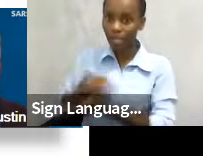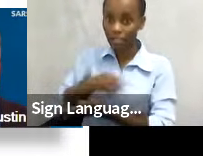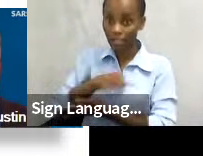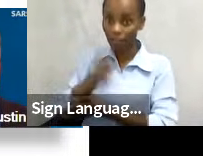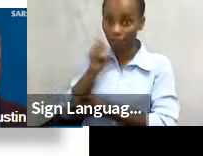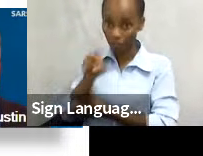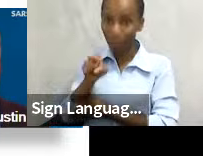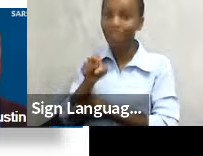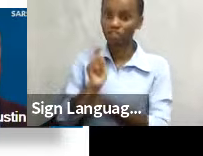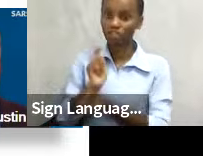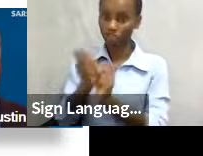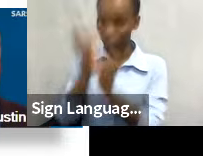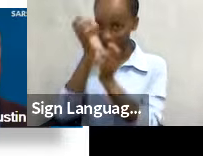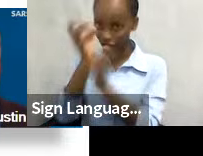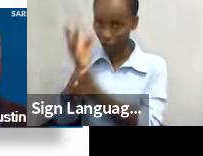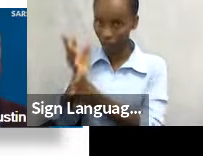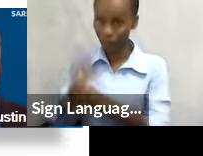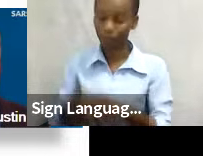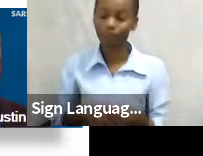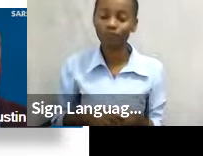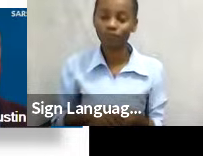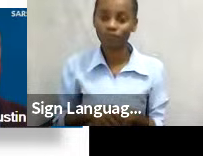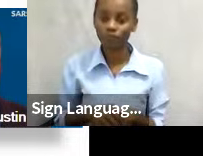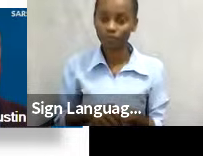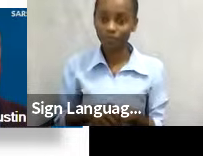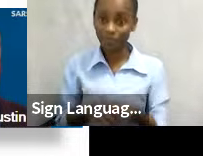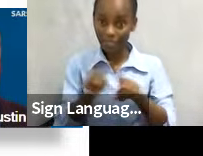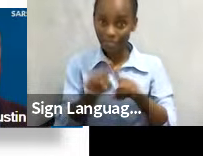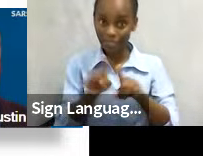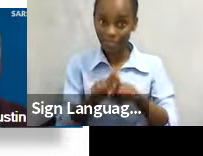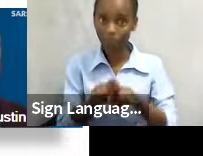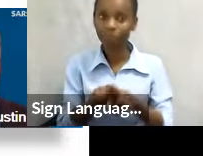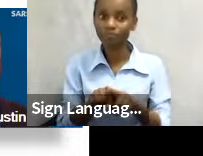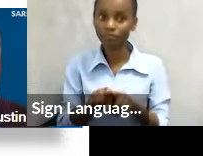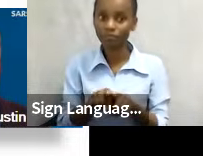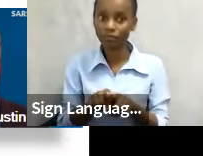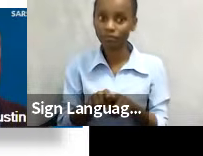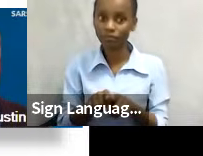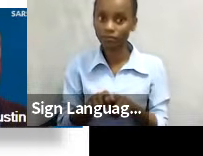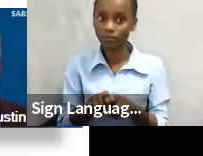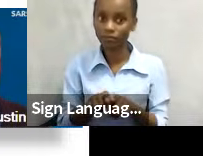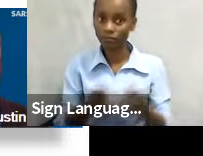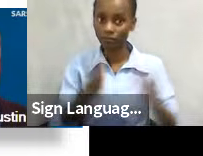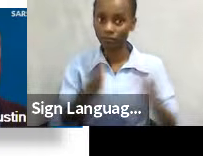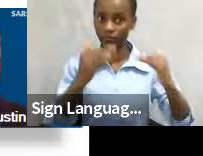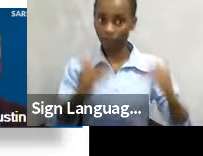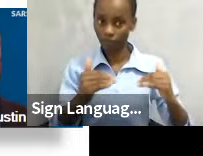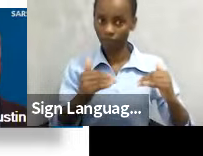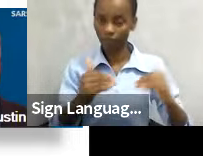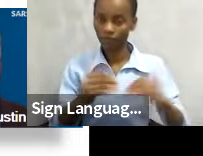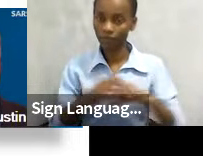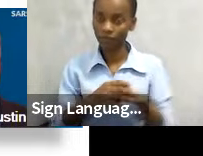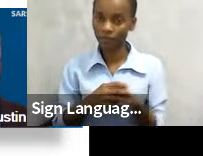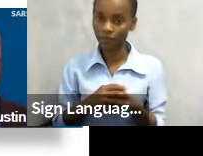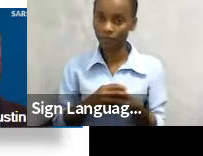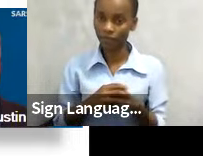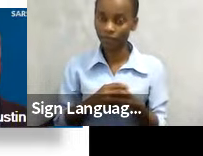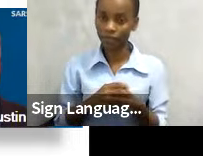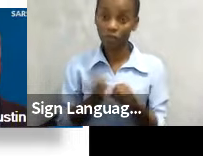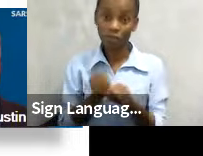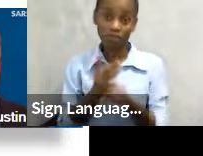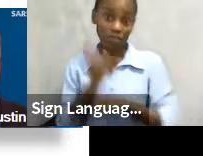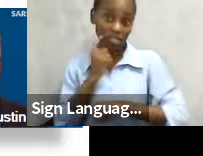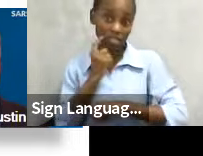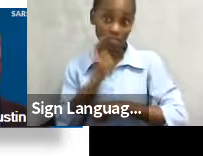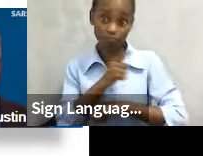as easy as possible for you. You'll see that we've highlighted mandatory fields with a red asterisk, which you obviously need to complete so